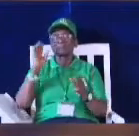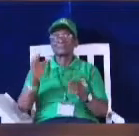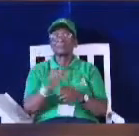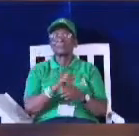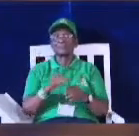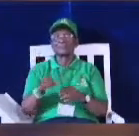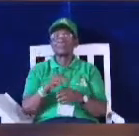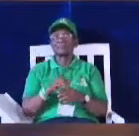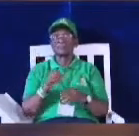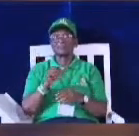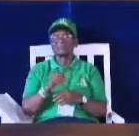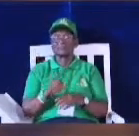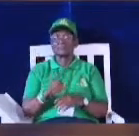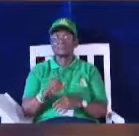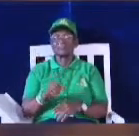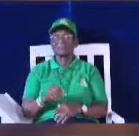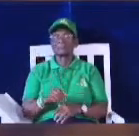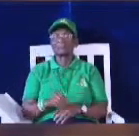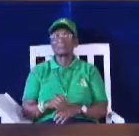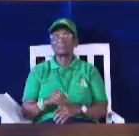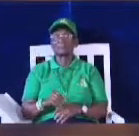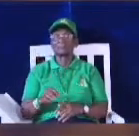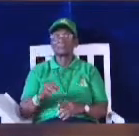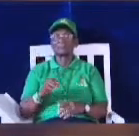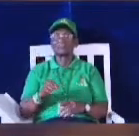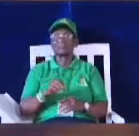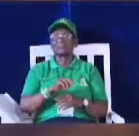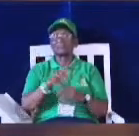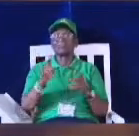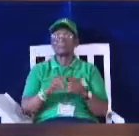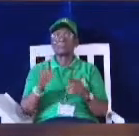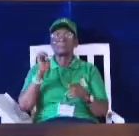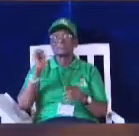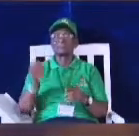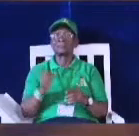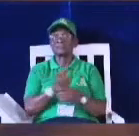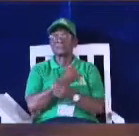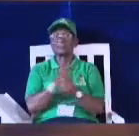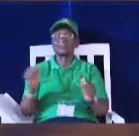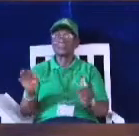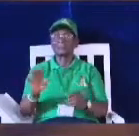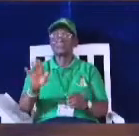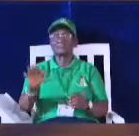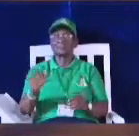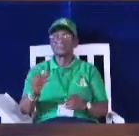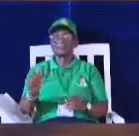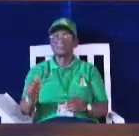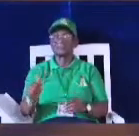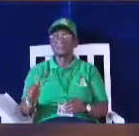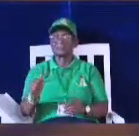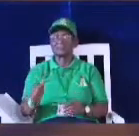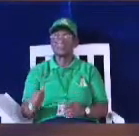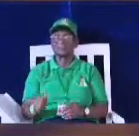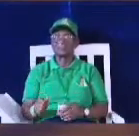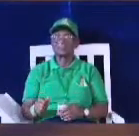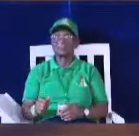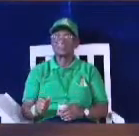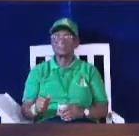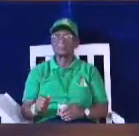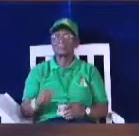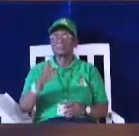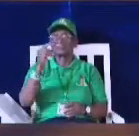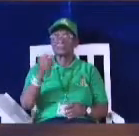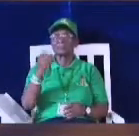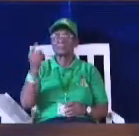Because unless he saves your soul, unless his blood washes away your sin,